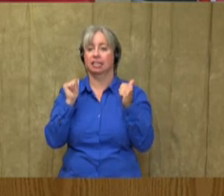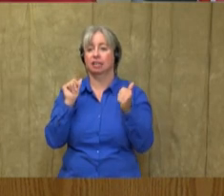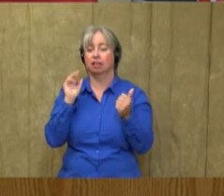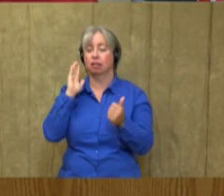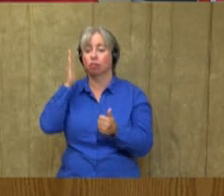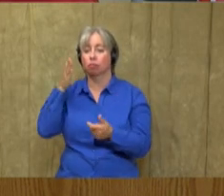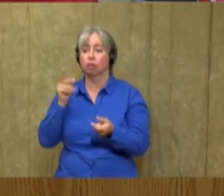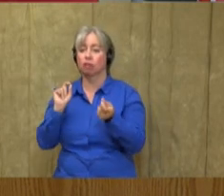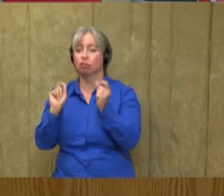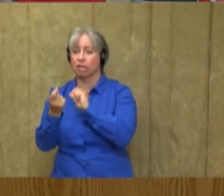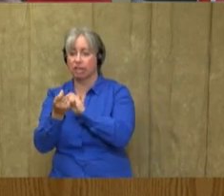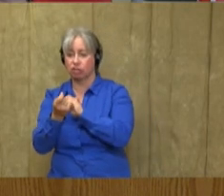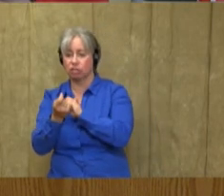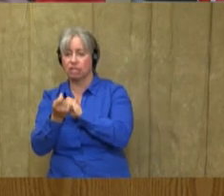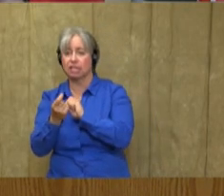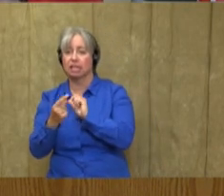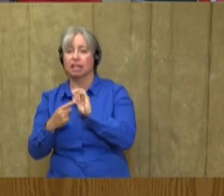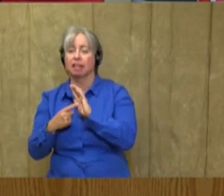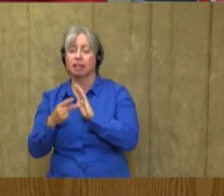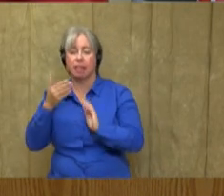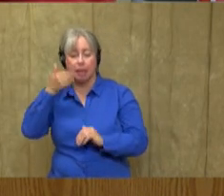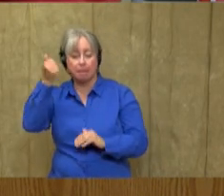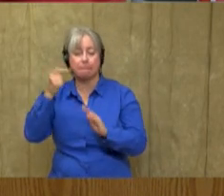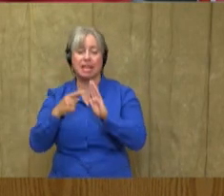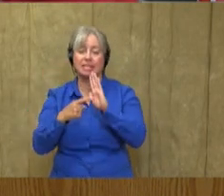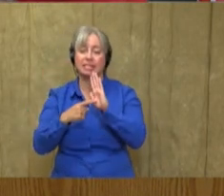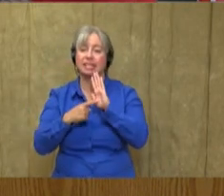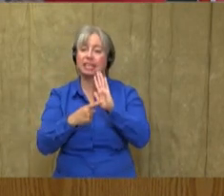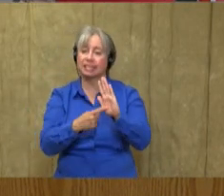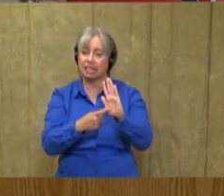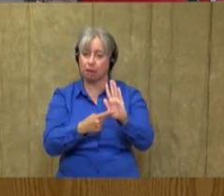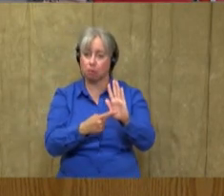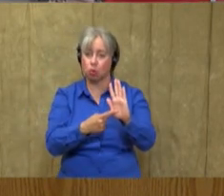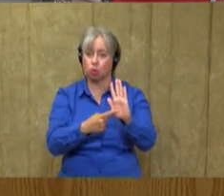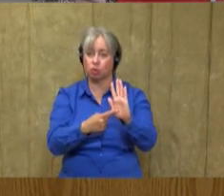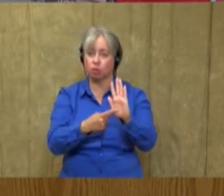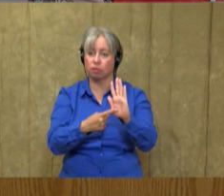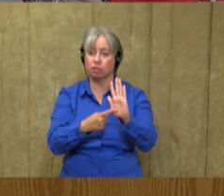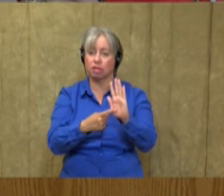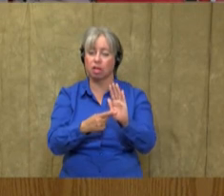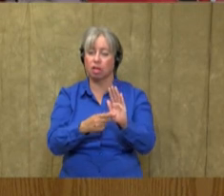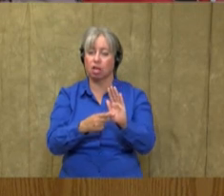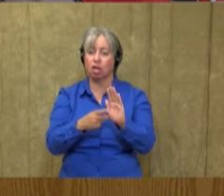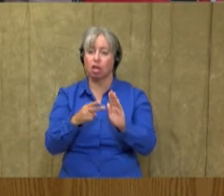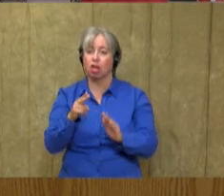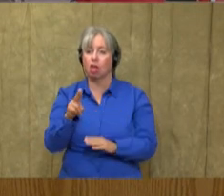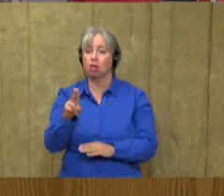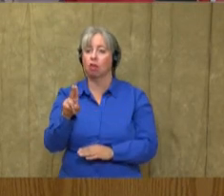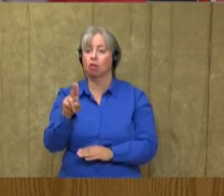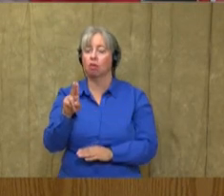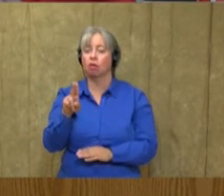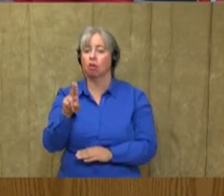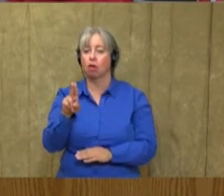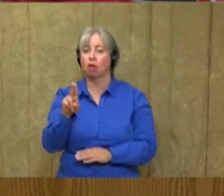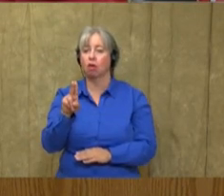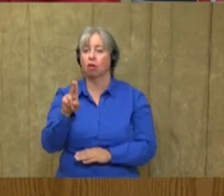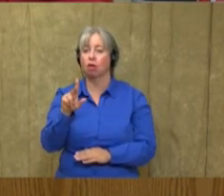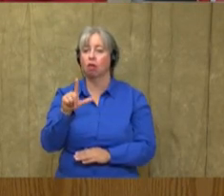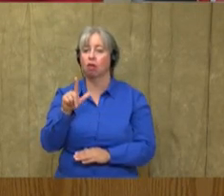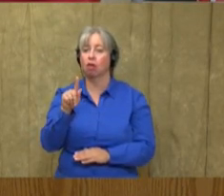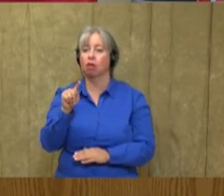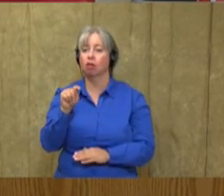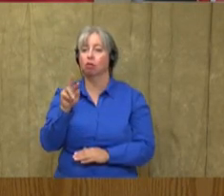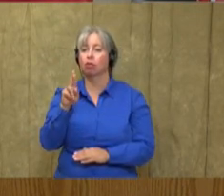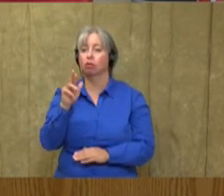got, I've got an example here. The best example I could think of is ultrasound. So ultrasound